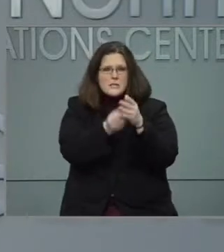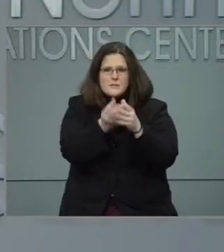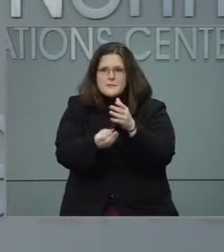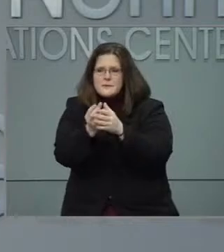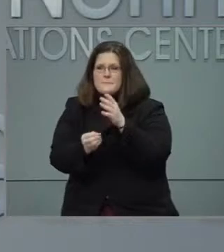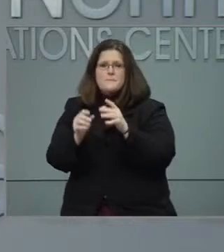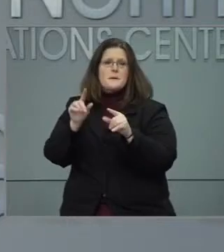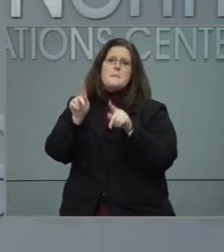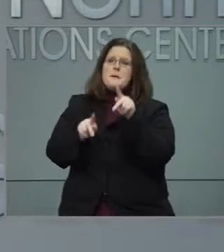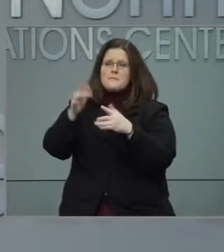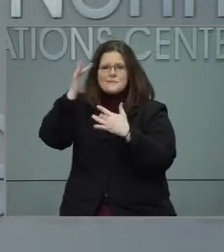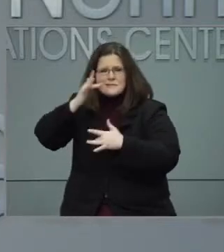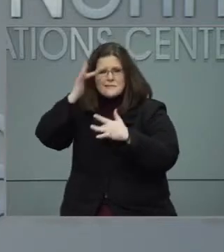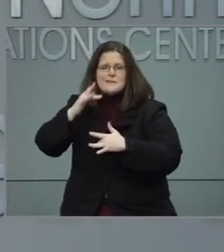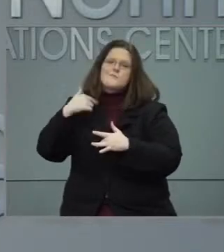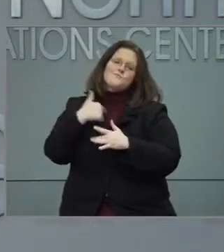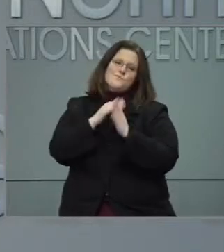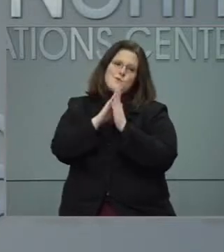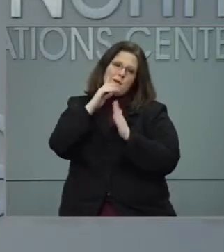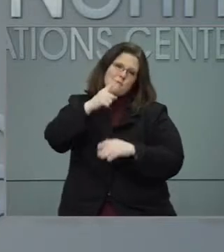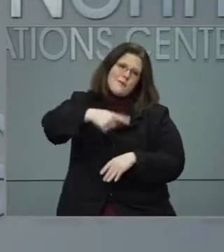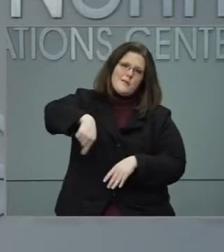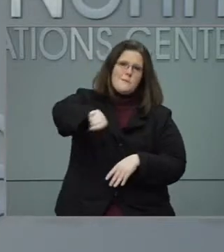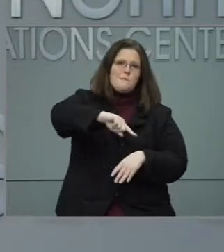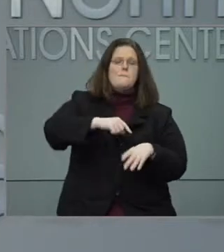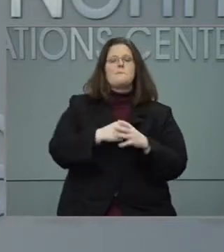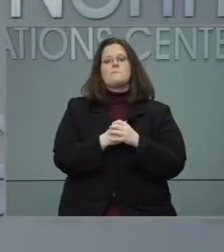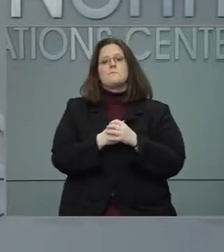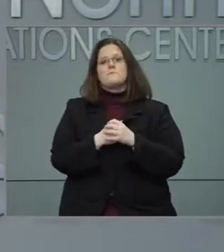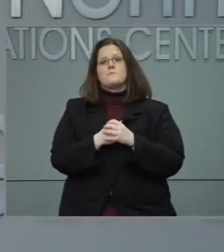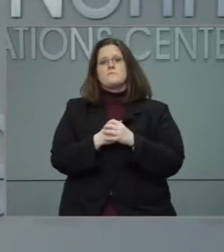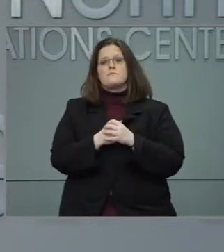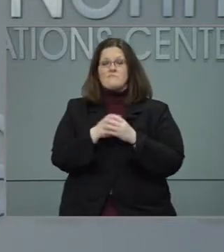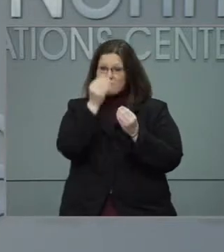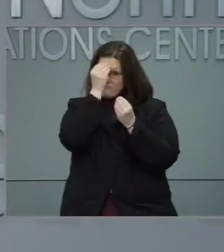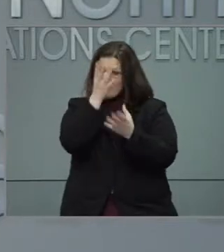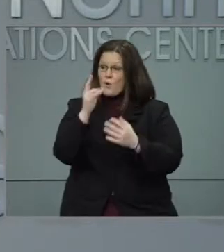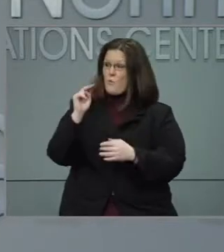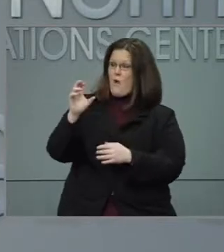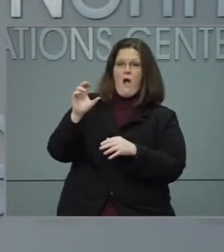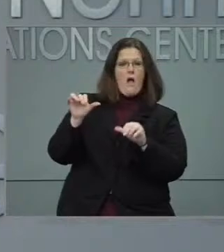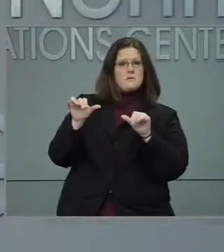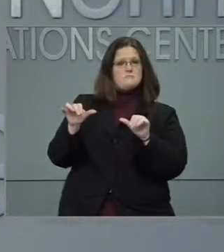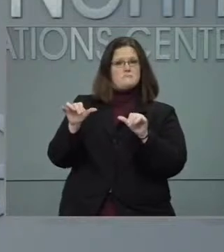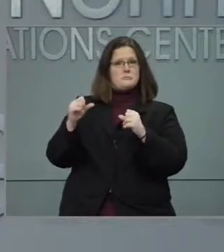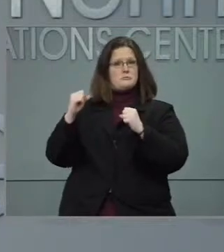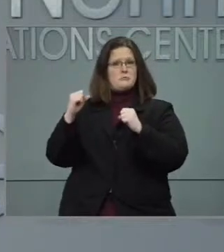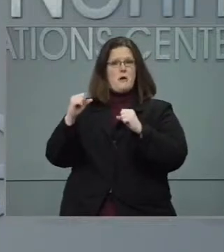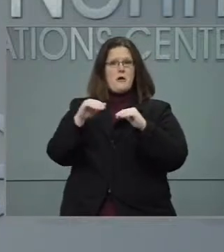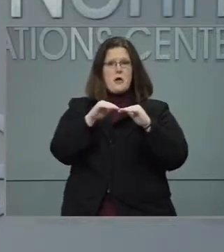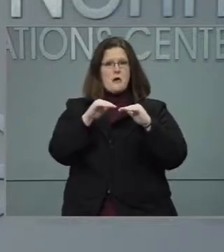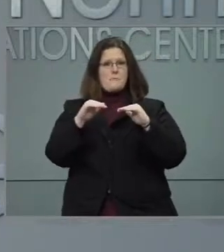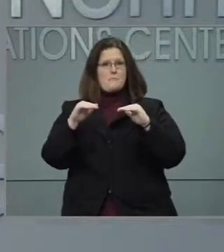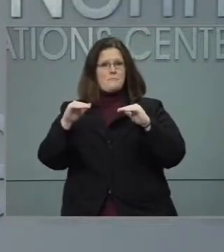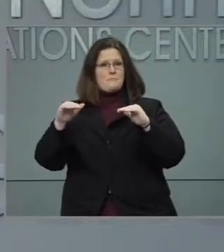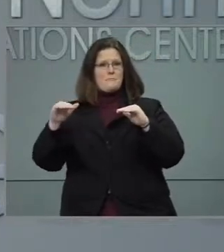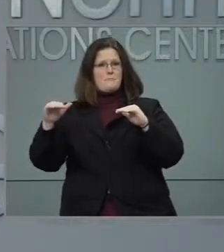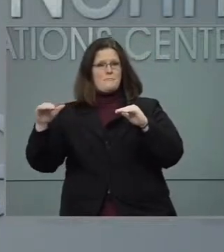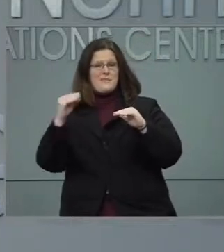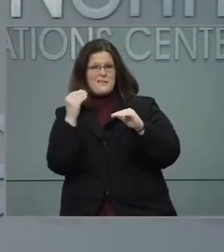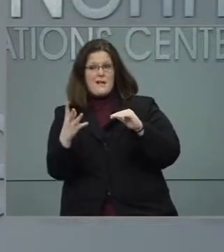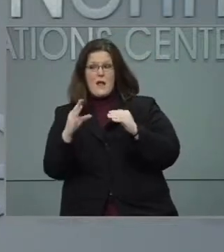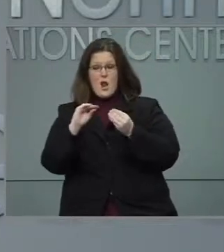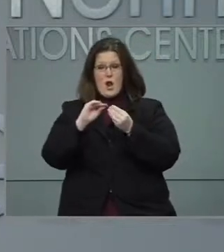virus. We're grateful that North Carolina continues to hold steady when it comes to our COVID-19 metrics. But while